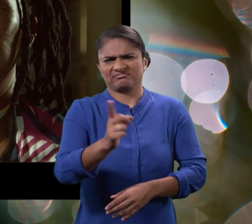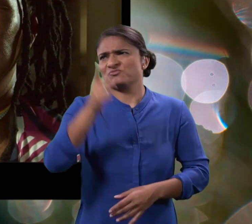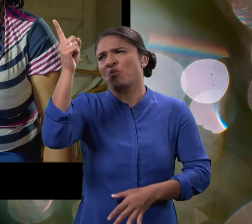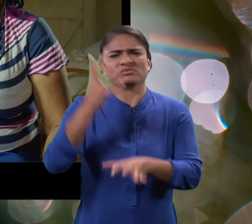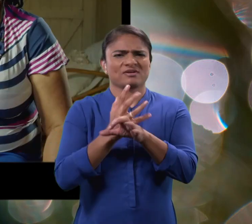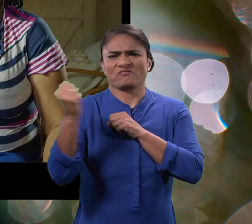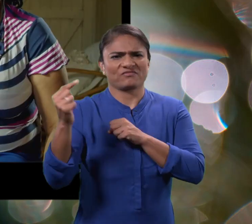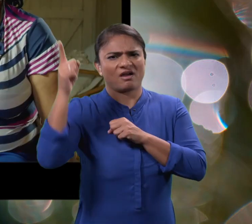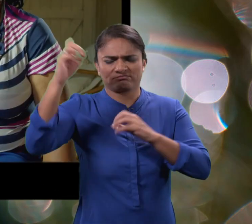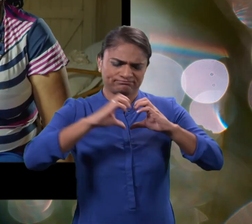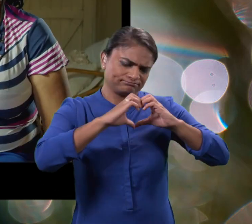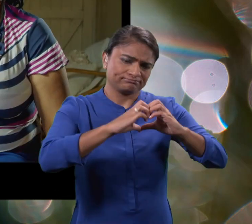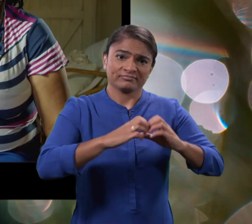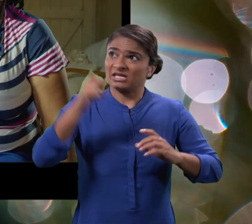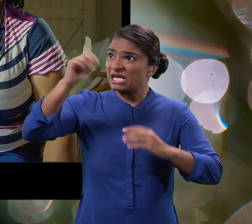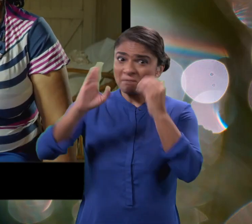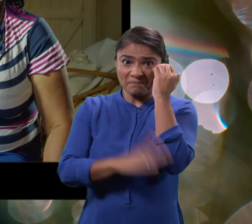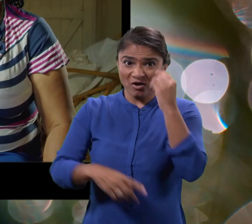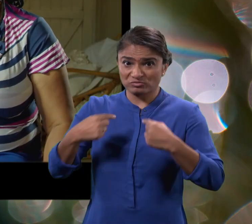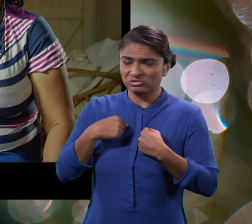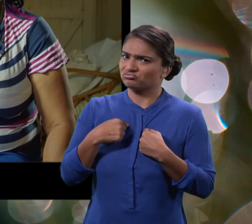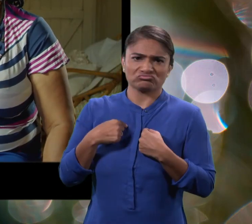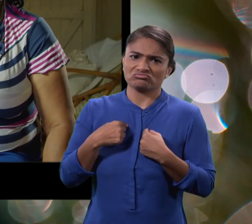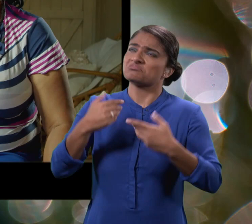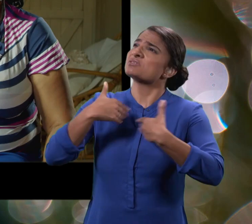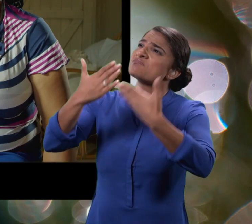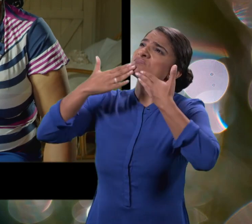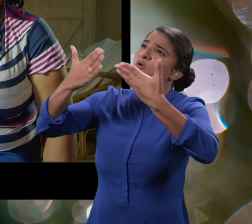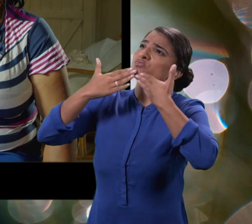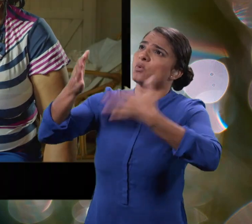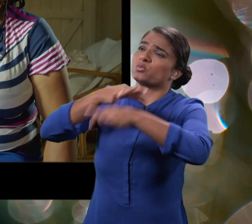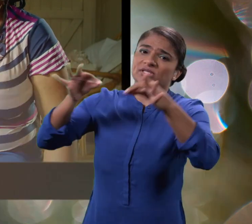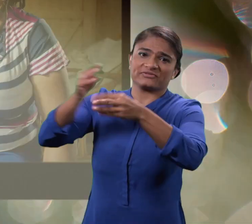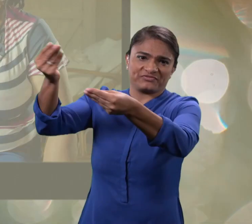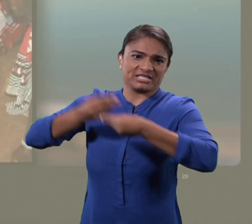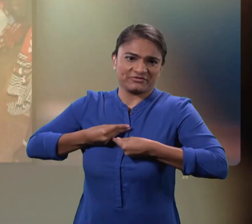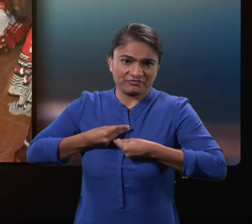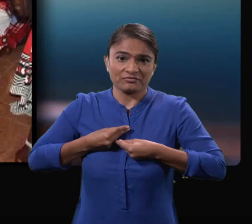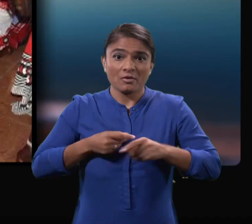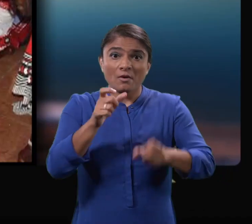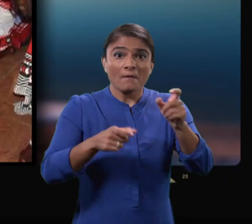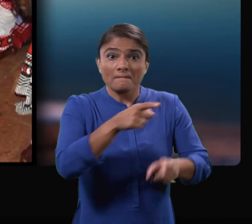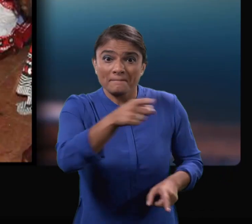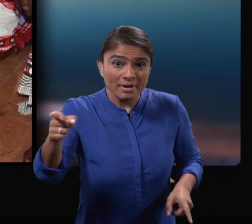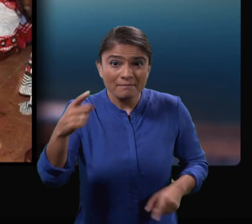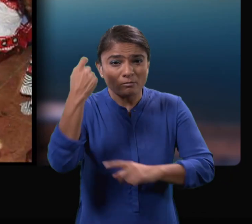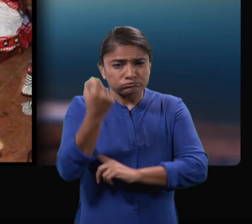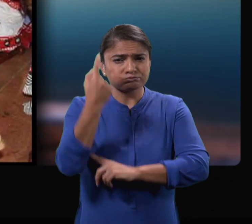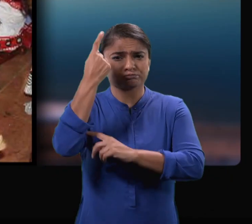nto. Andipanisha kacingi, ndibula nesiphiwo sam mna qha ndisifumeneyo. Ndicinga aba bantu